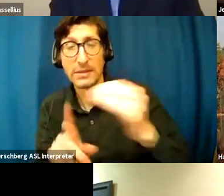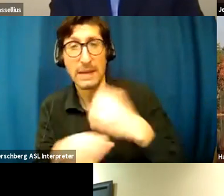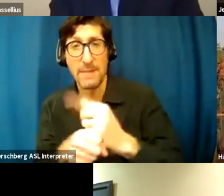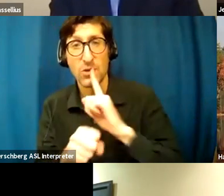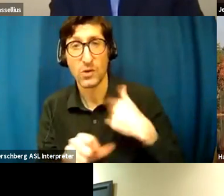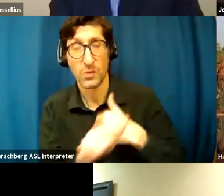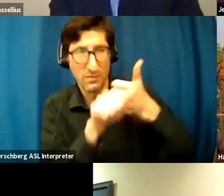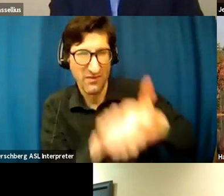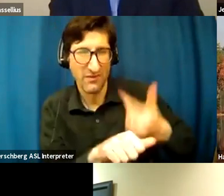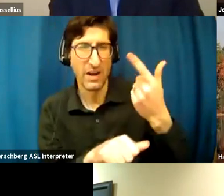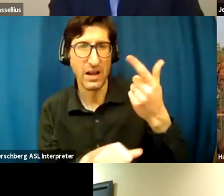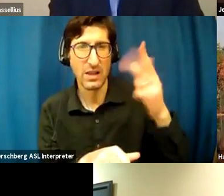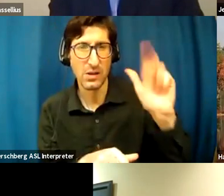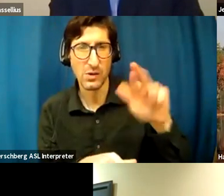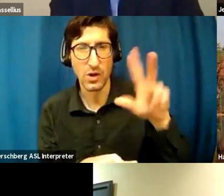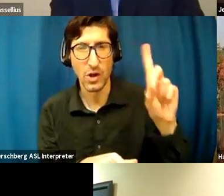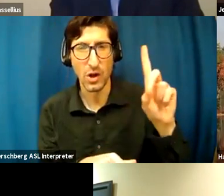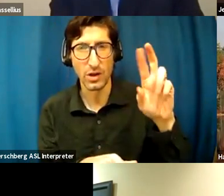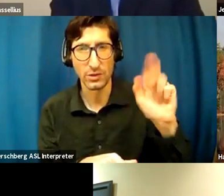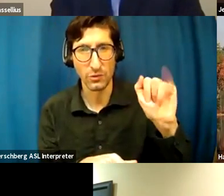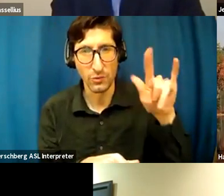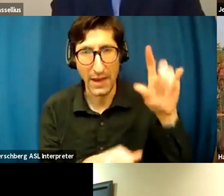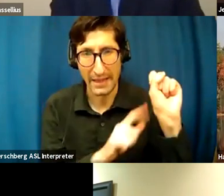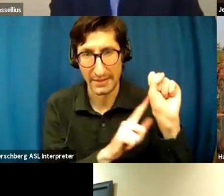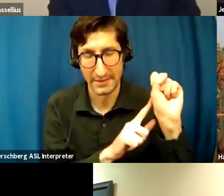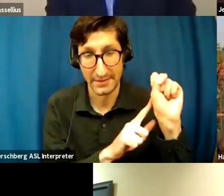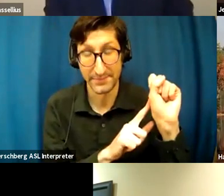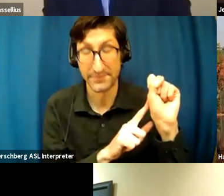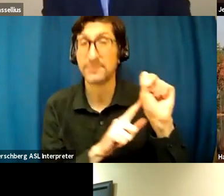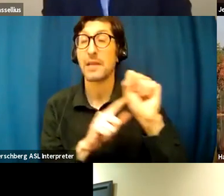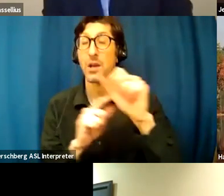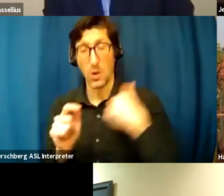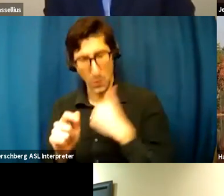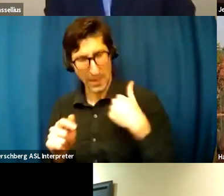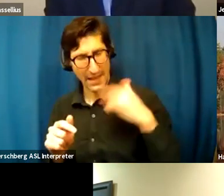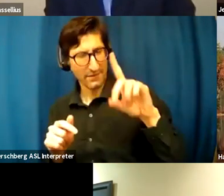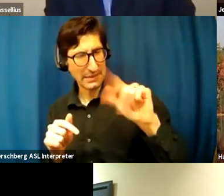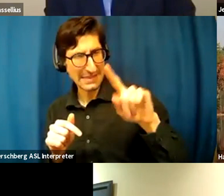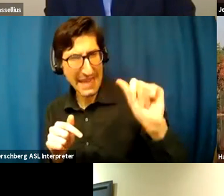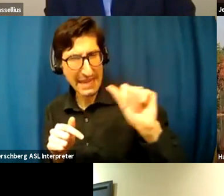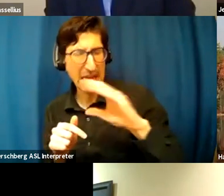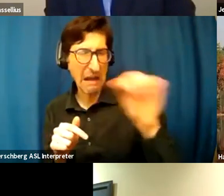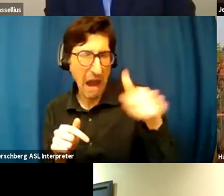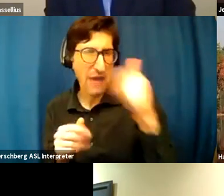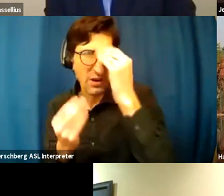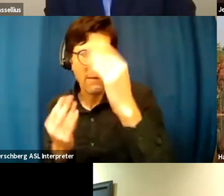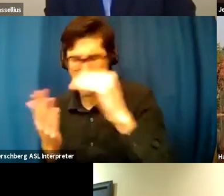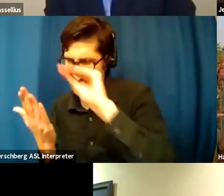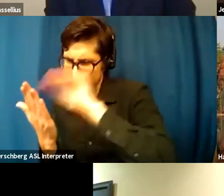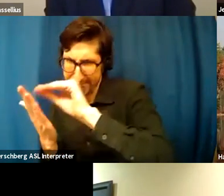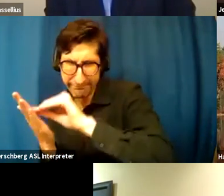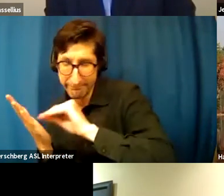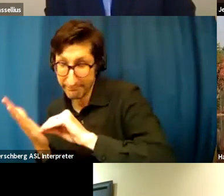guardrails. Excuse me. Through a series of data and other information, this committee and